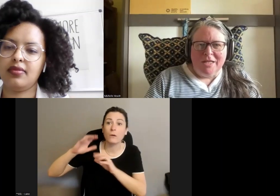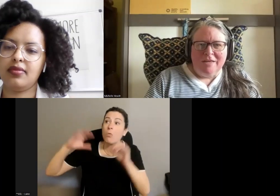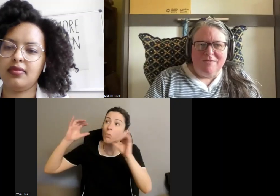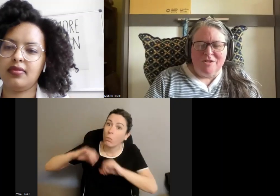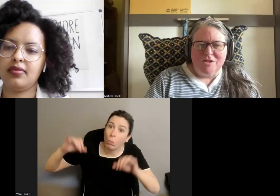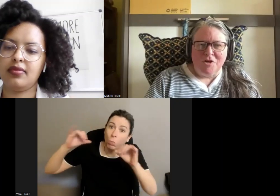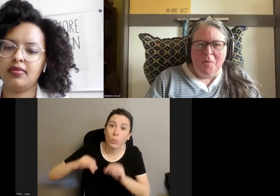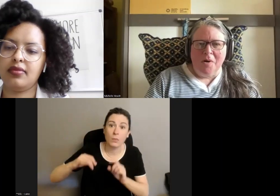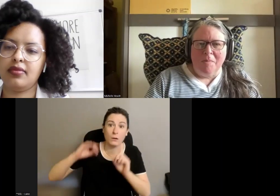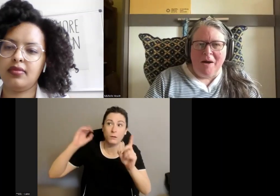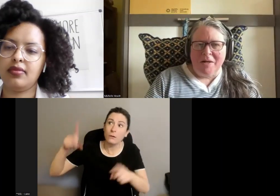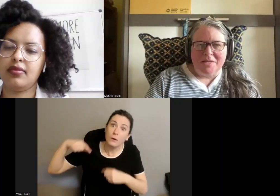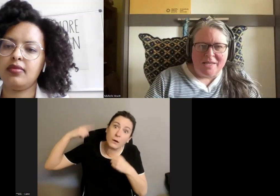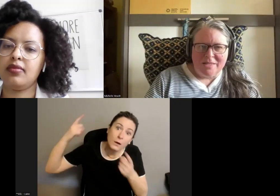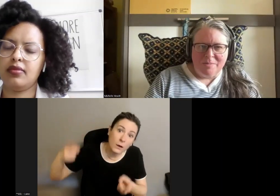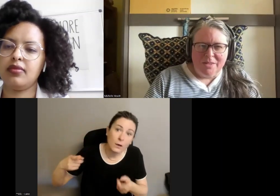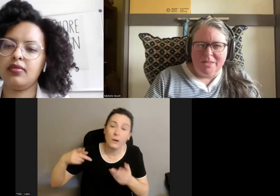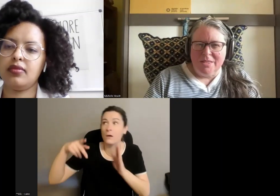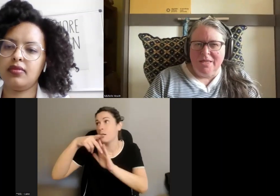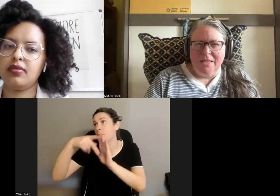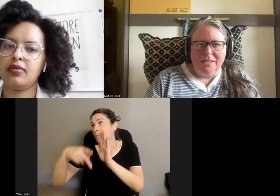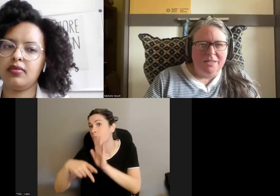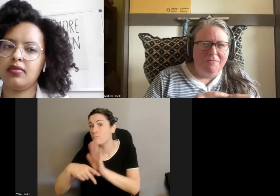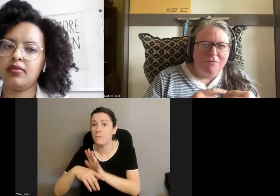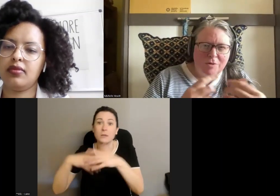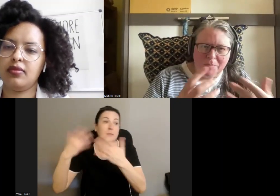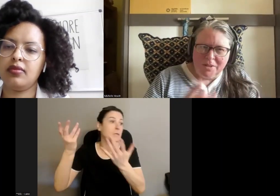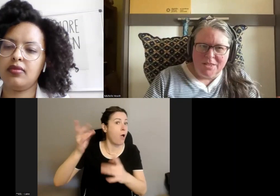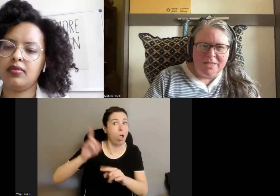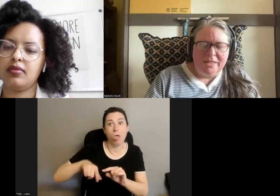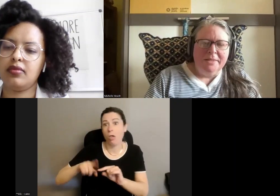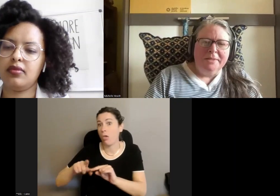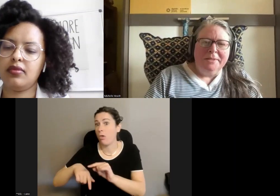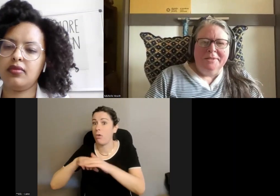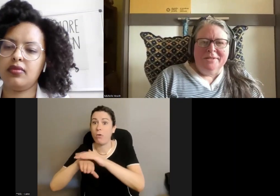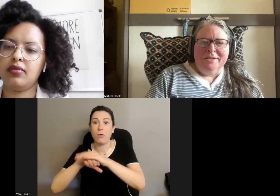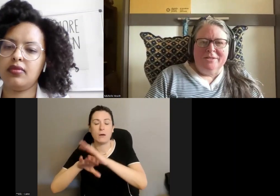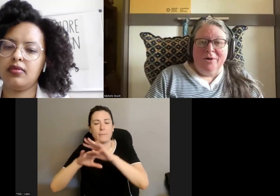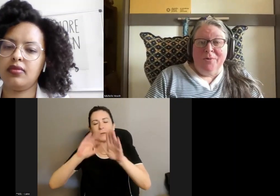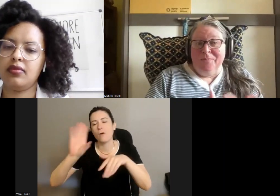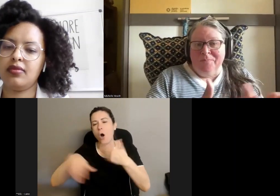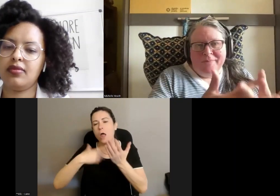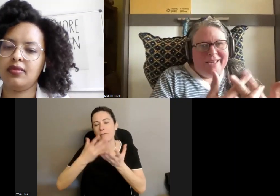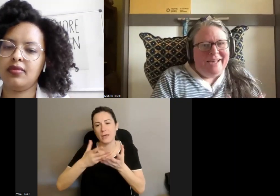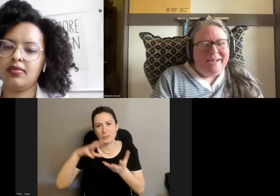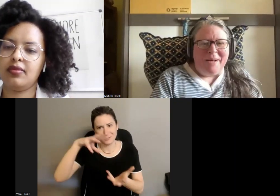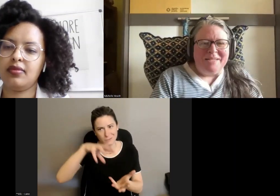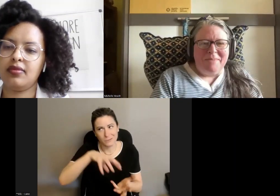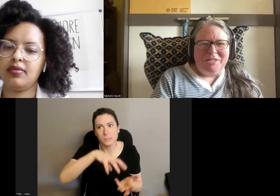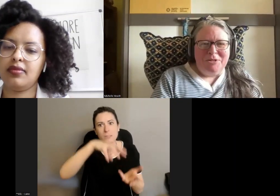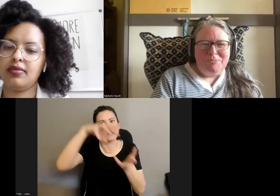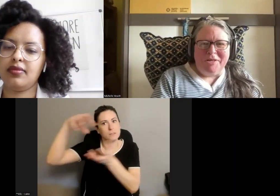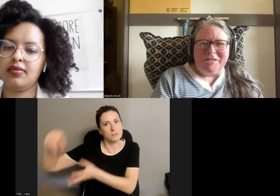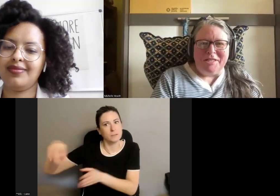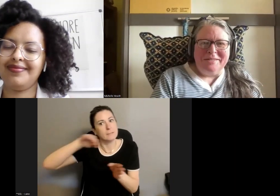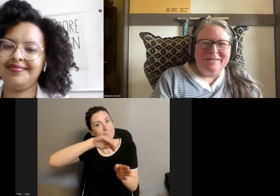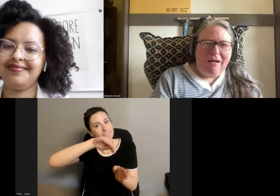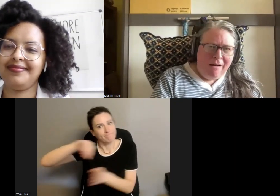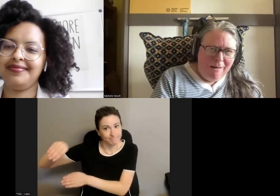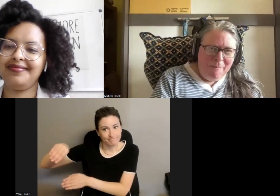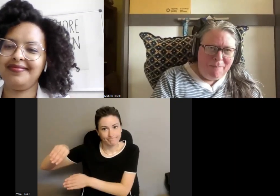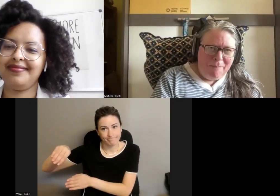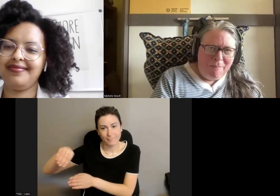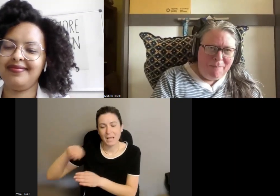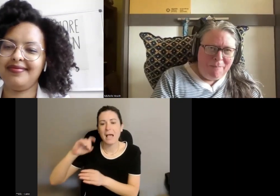situations and beliefs and so on about accessibility and affordability. So yeah, I'll pass it back to you because